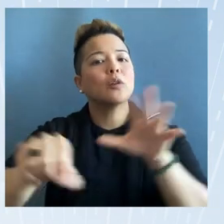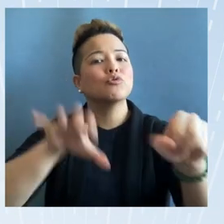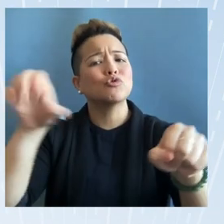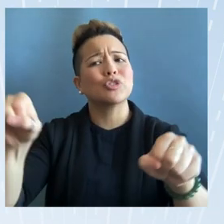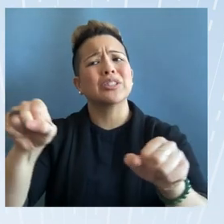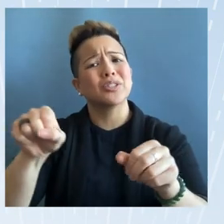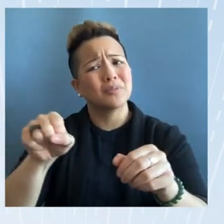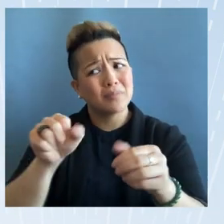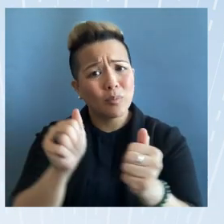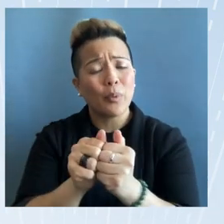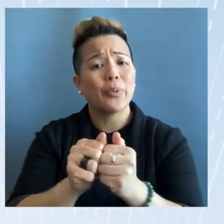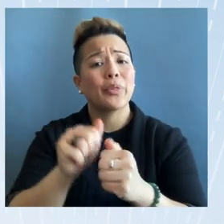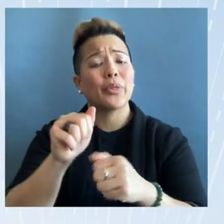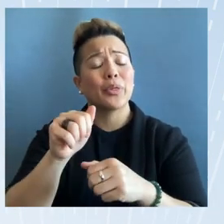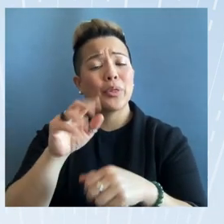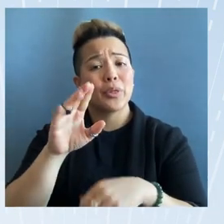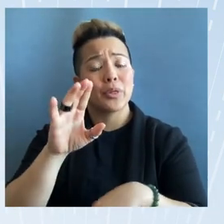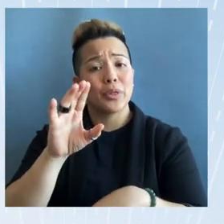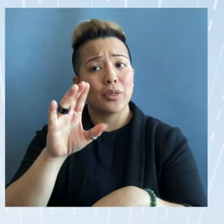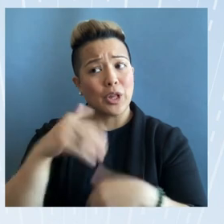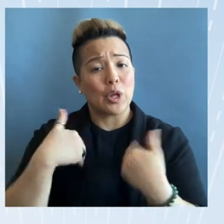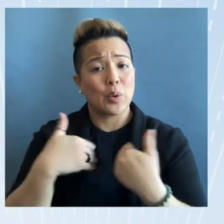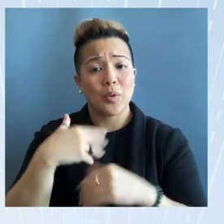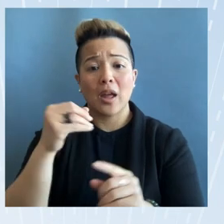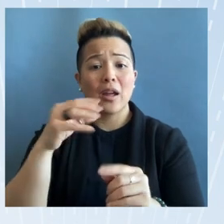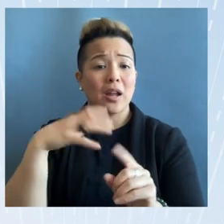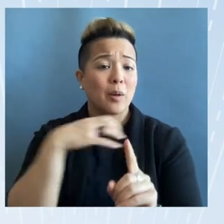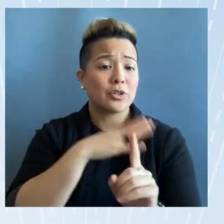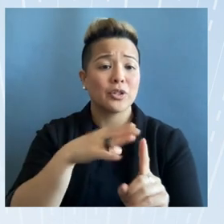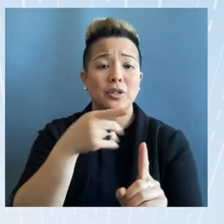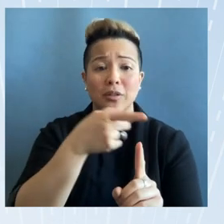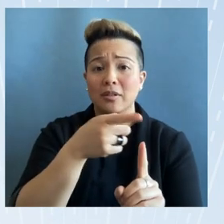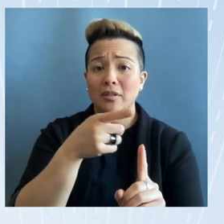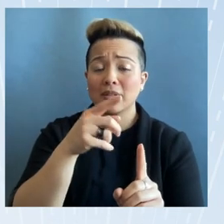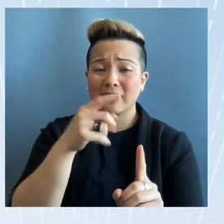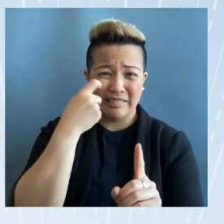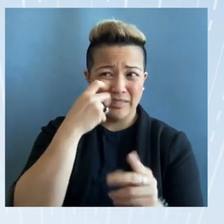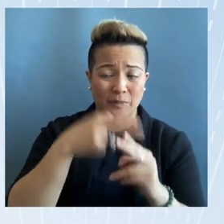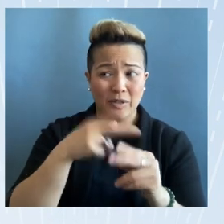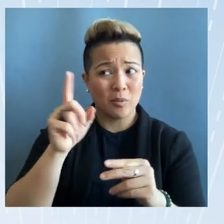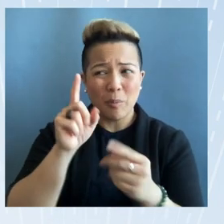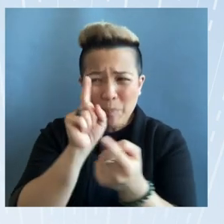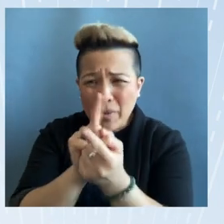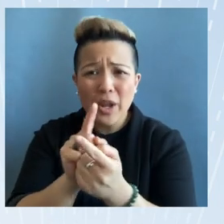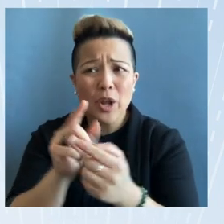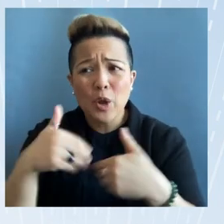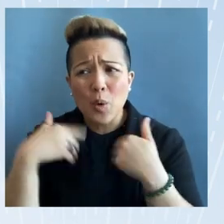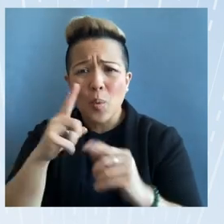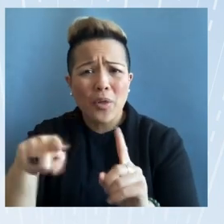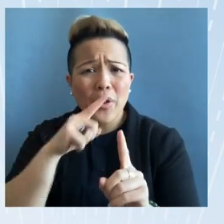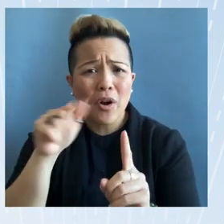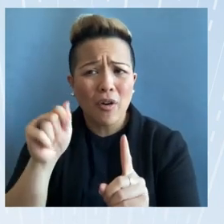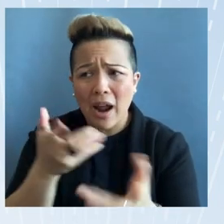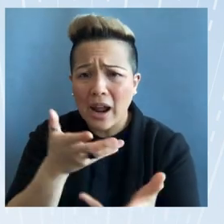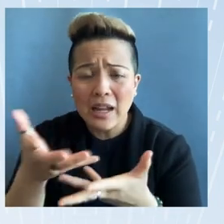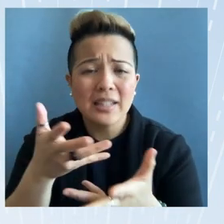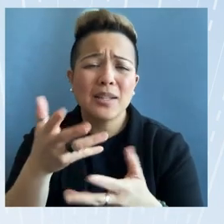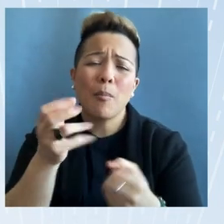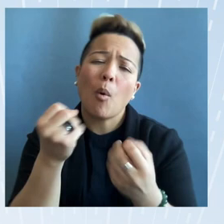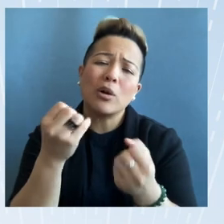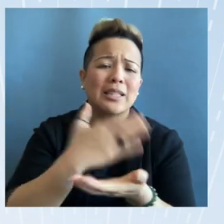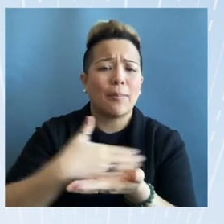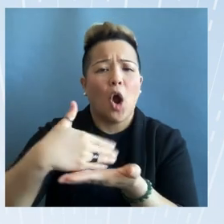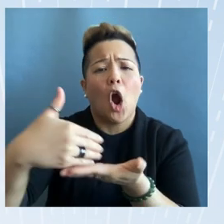as Commissioner Pu mentioned, meeting the youth where they're at. So it's a kind of a multi-part thing with